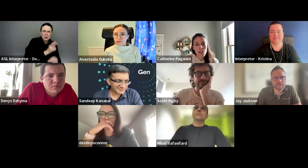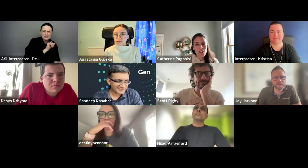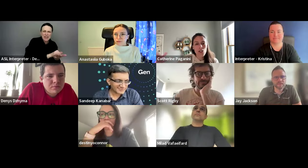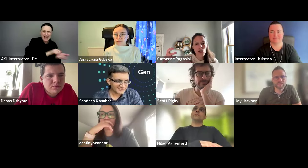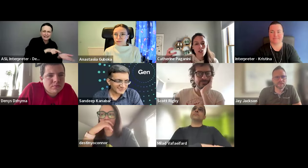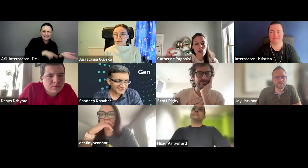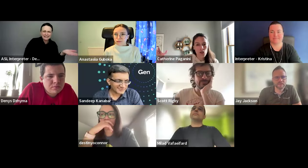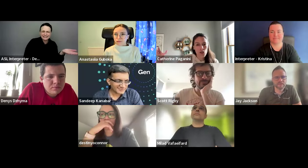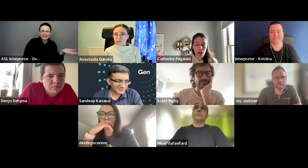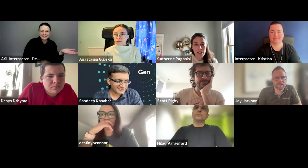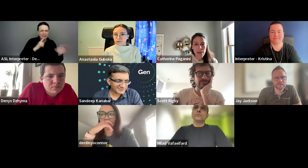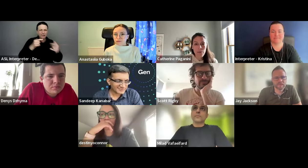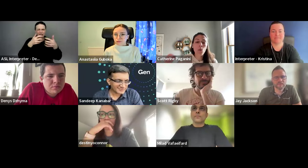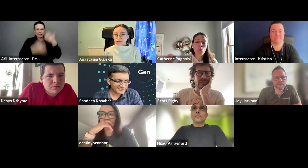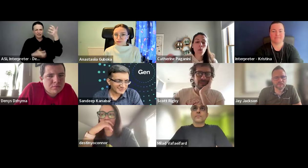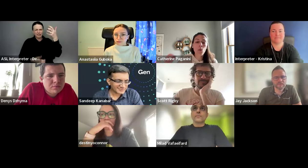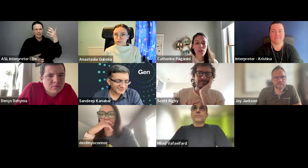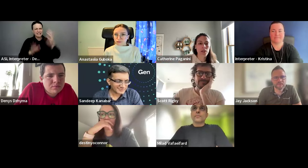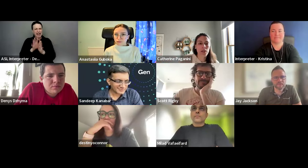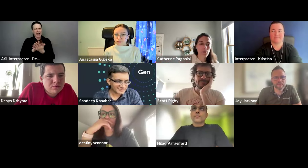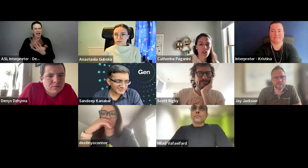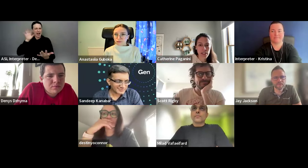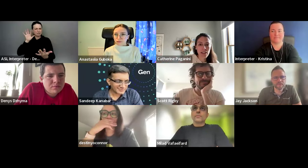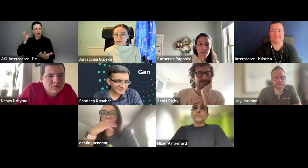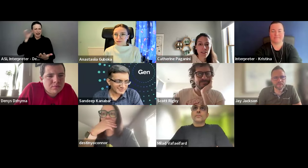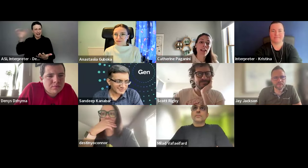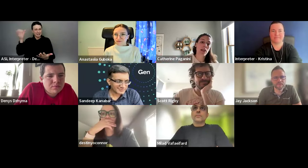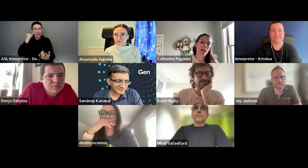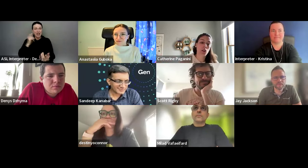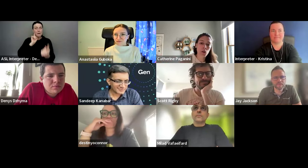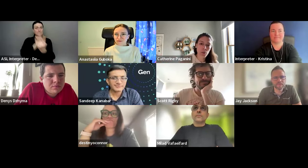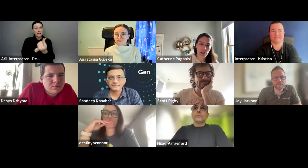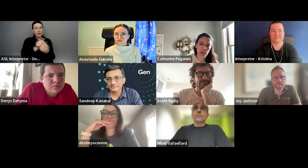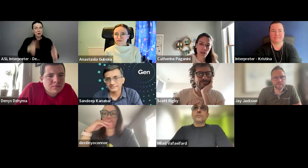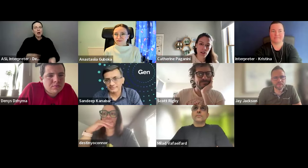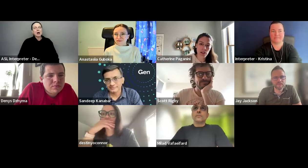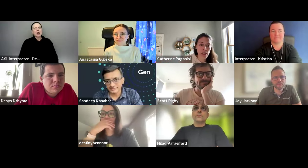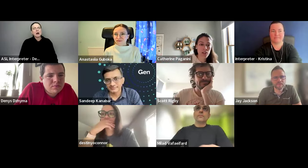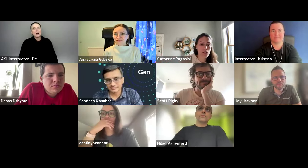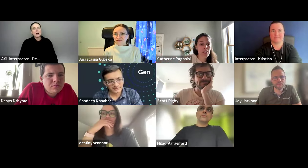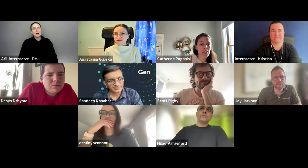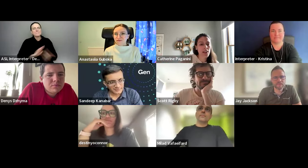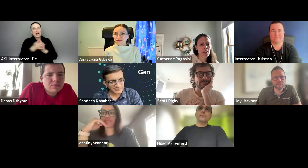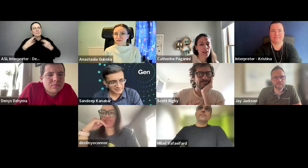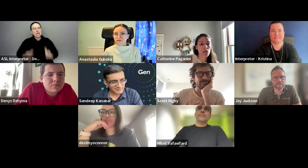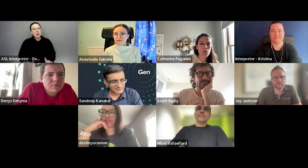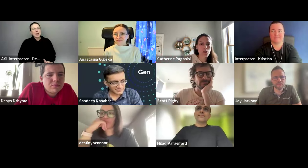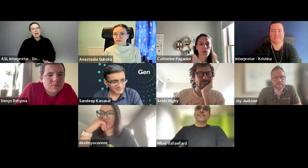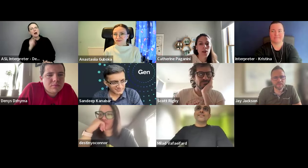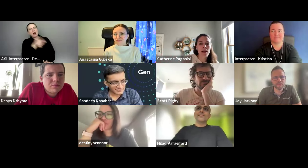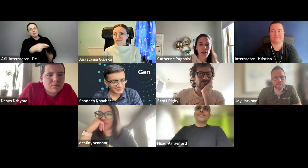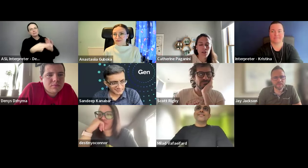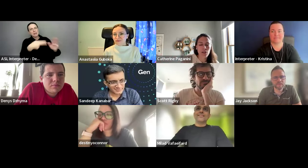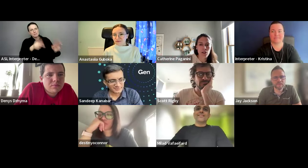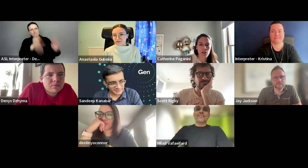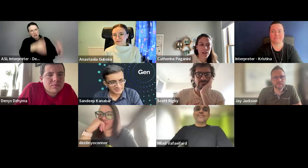who actually needs it. It's just an abstract concept. Once you meet people who actually need it, then it makes it human and more real. So that's why I think